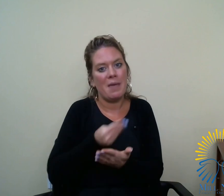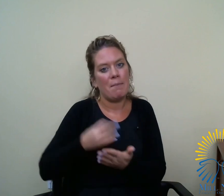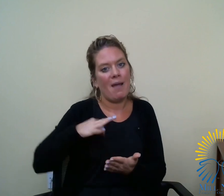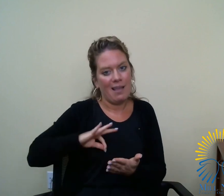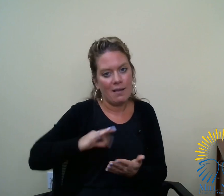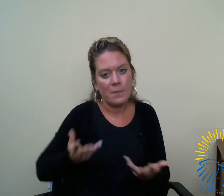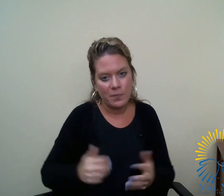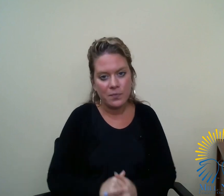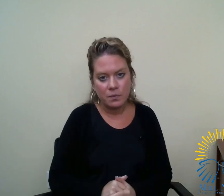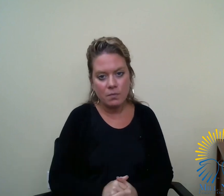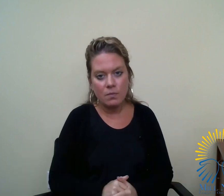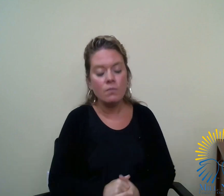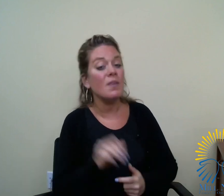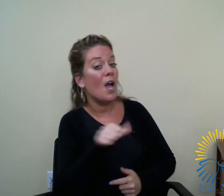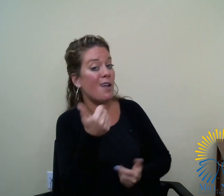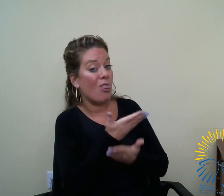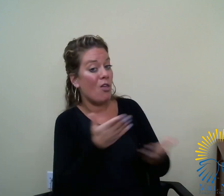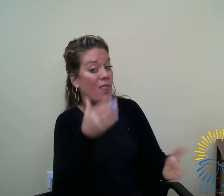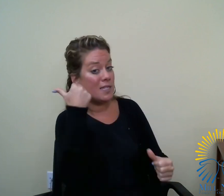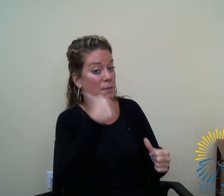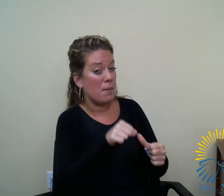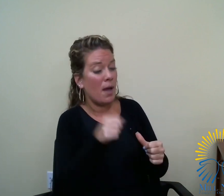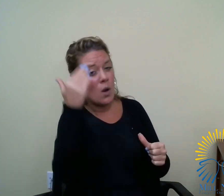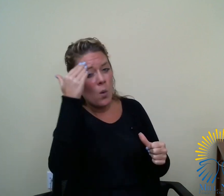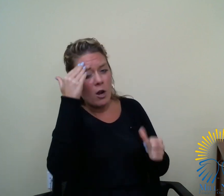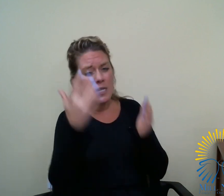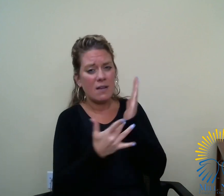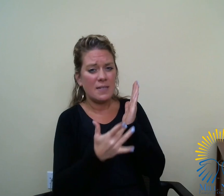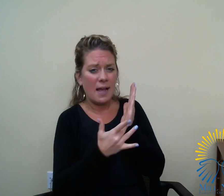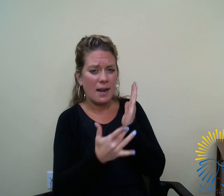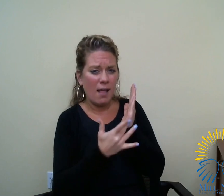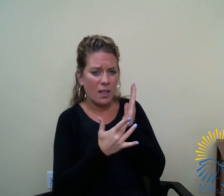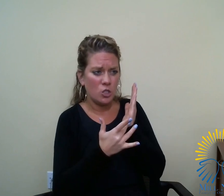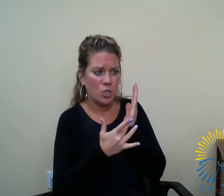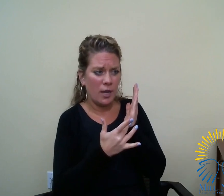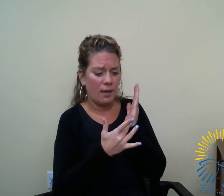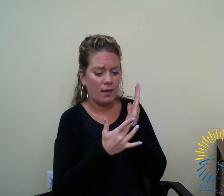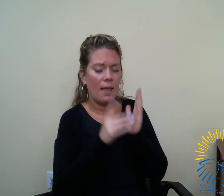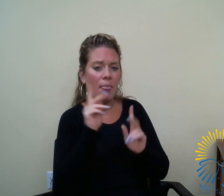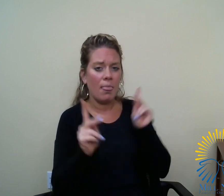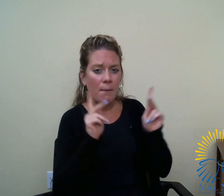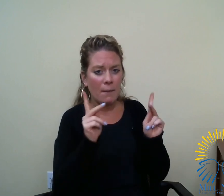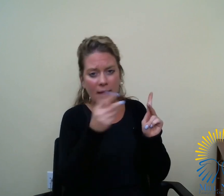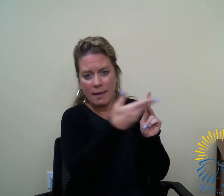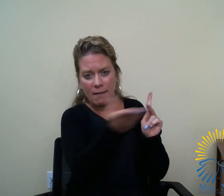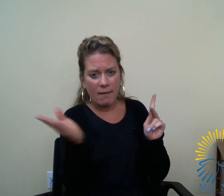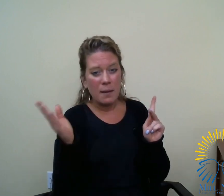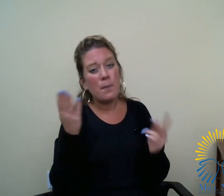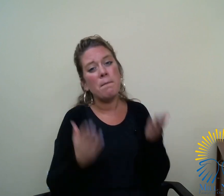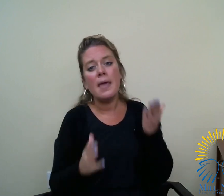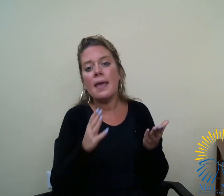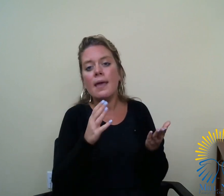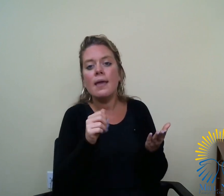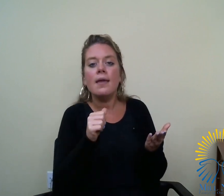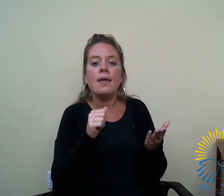Another thing to keep in mind is that awareness of a technology in the public might not necessarily mean